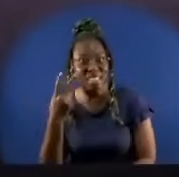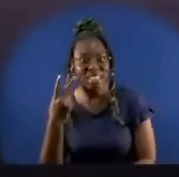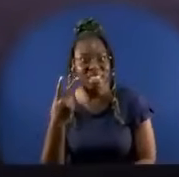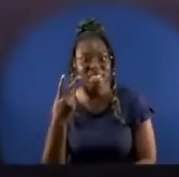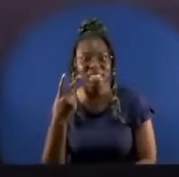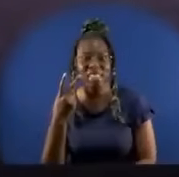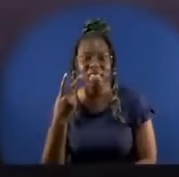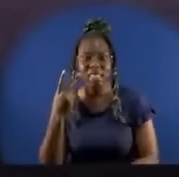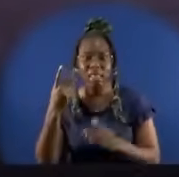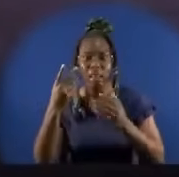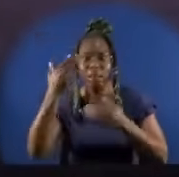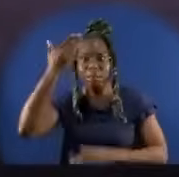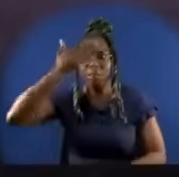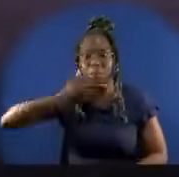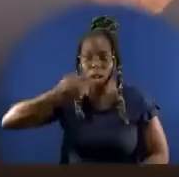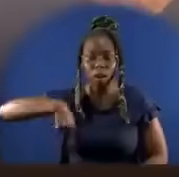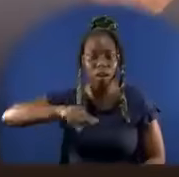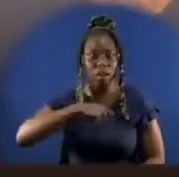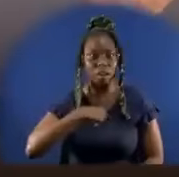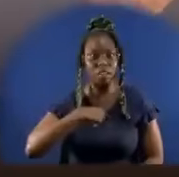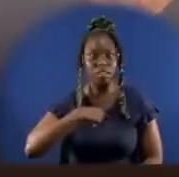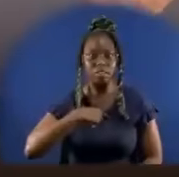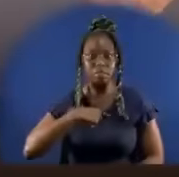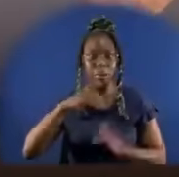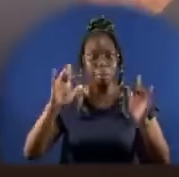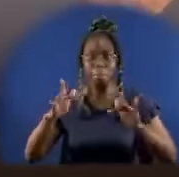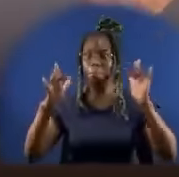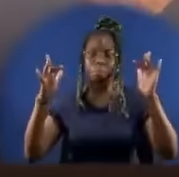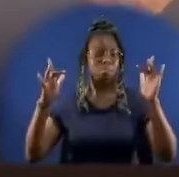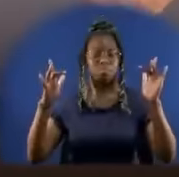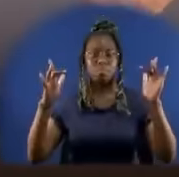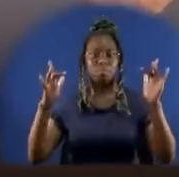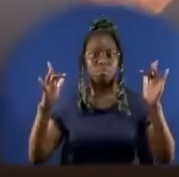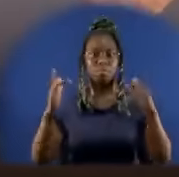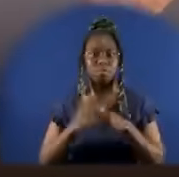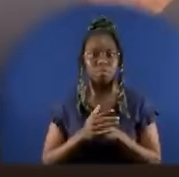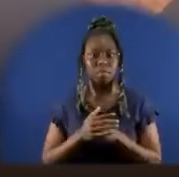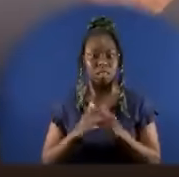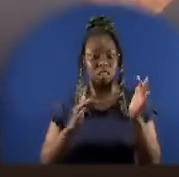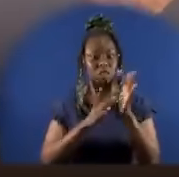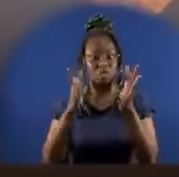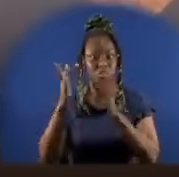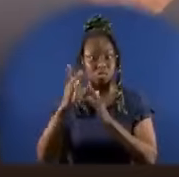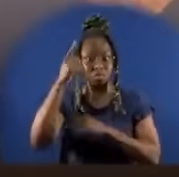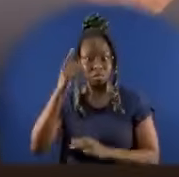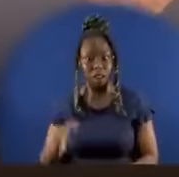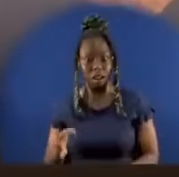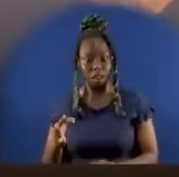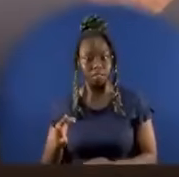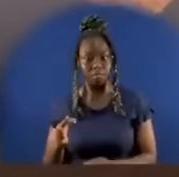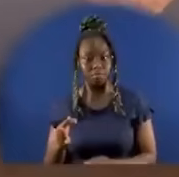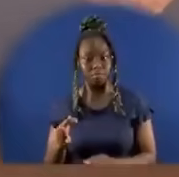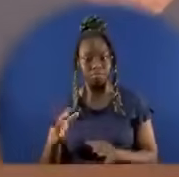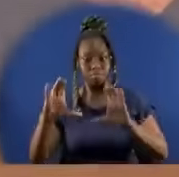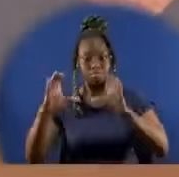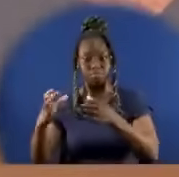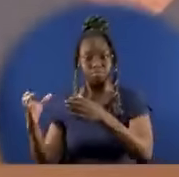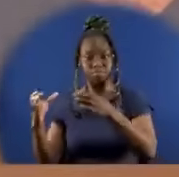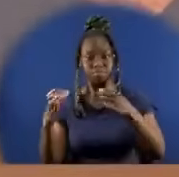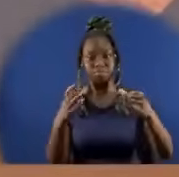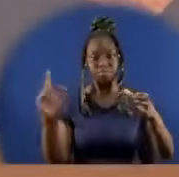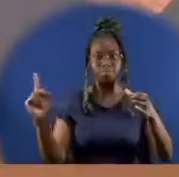before our very eyes. Authority. Now, this man Jesus decides to go with the elders and this large crowd to